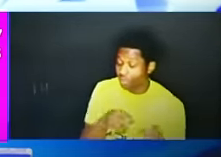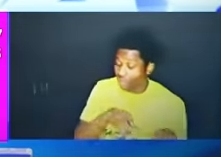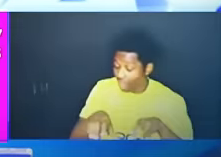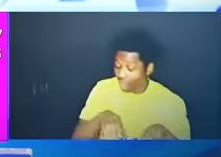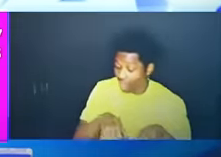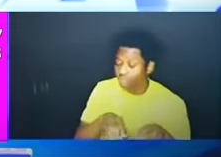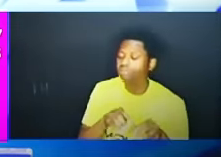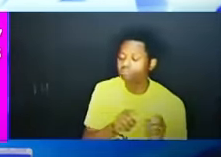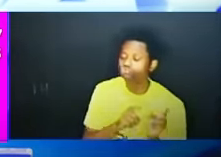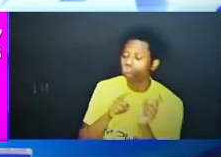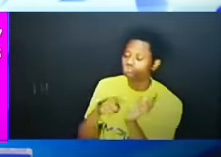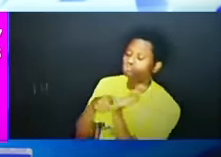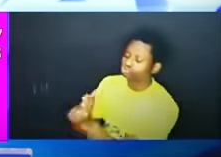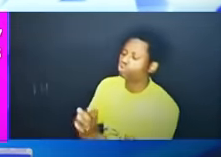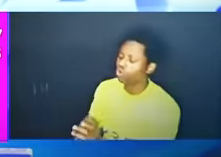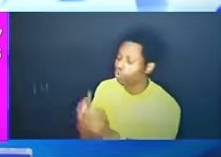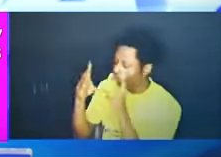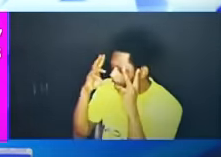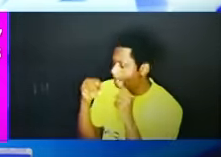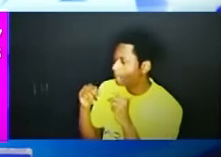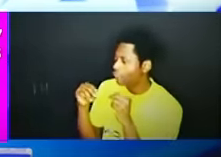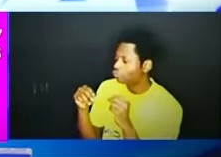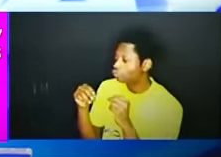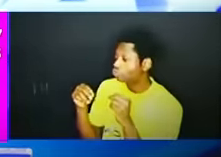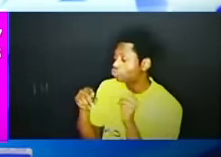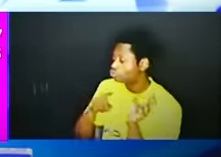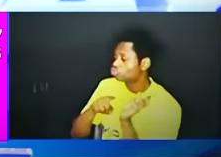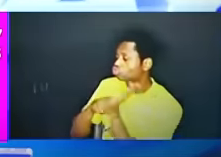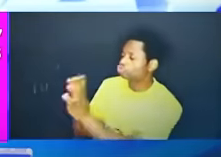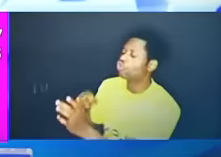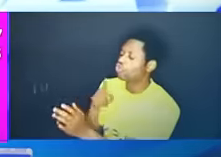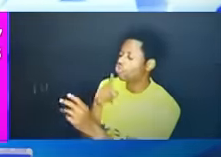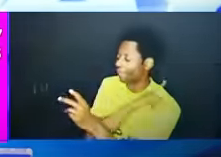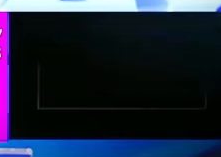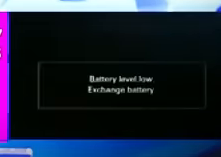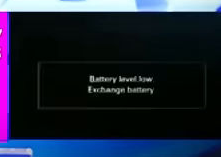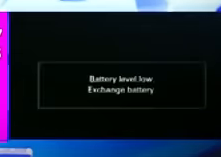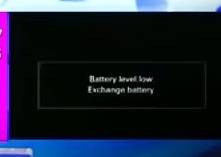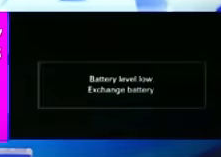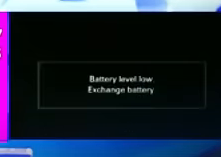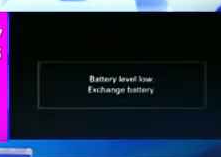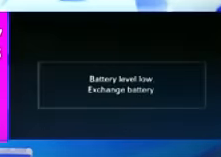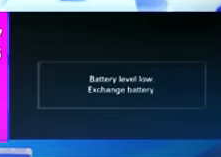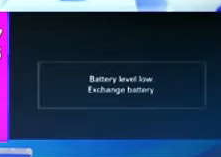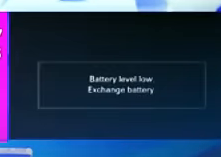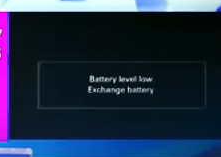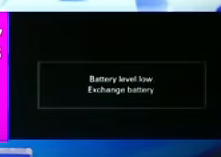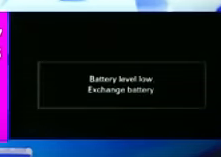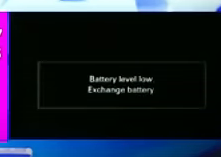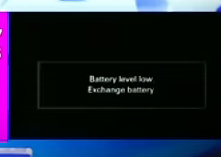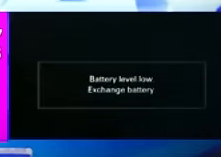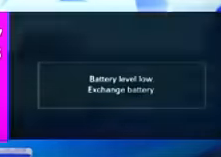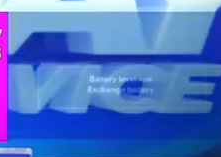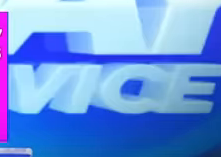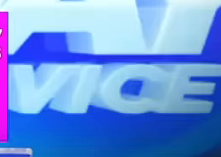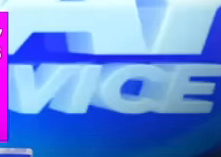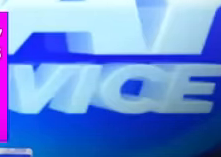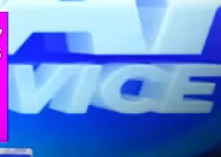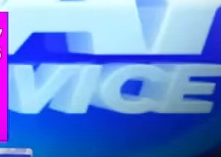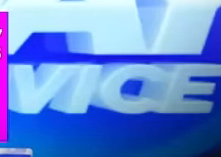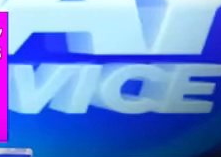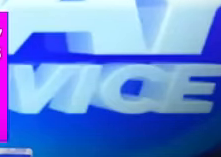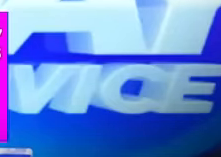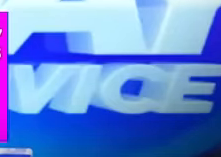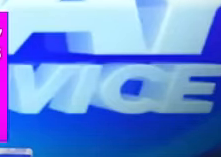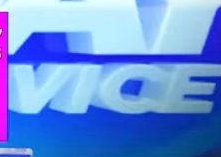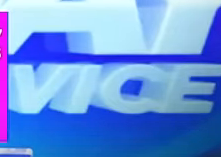the power to do. But I will harden his heart so that he will not let the people go. The Ewurade ka kyerɛ Moses say, "Sɛ wo san